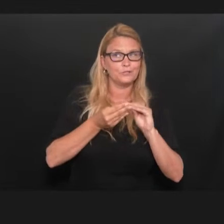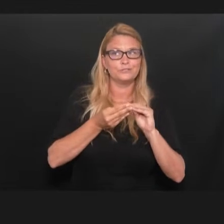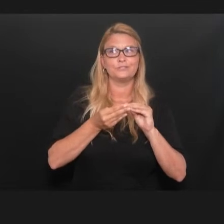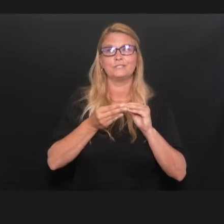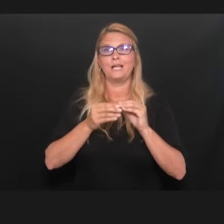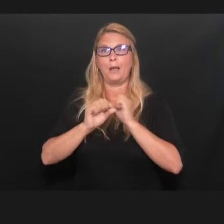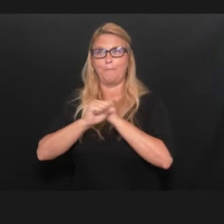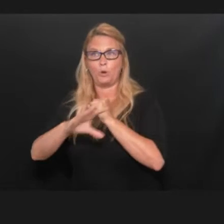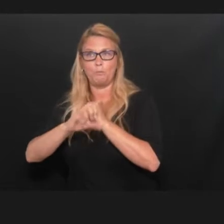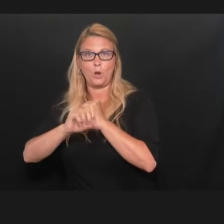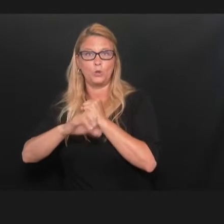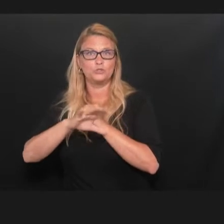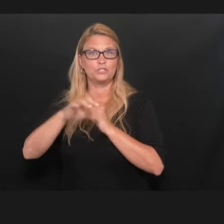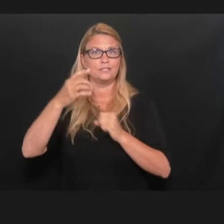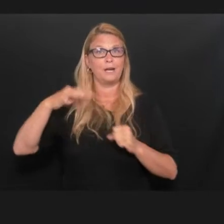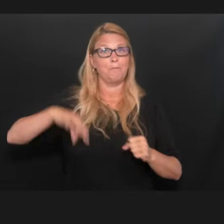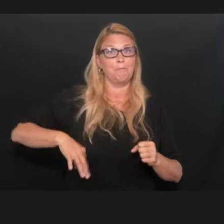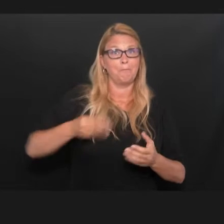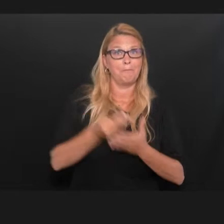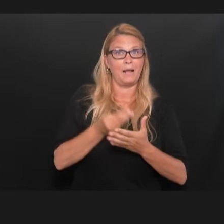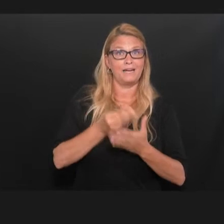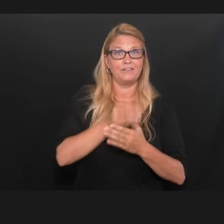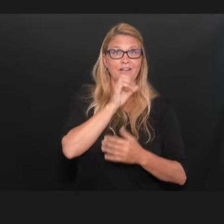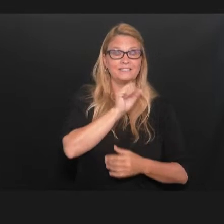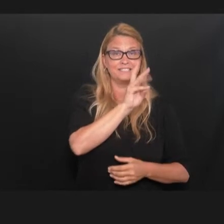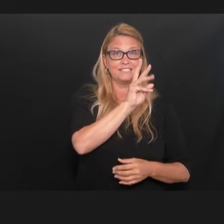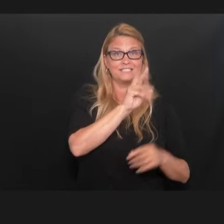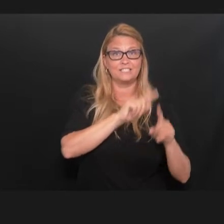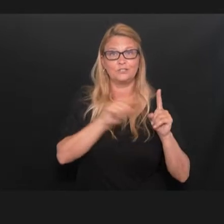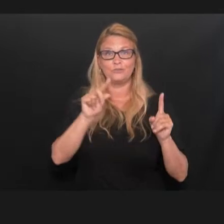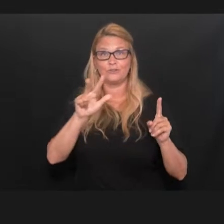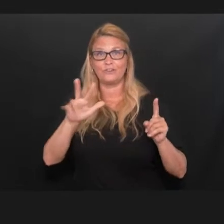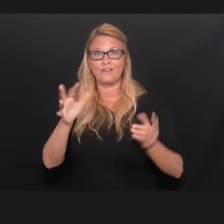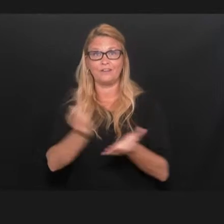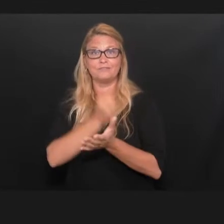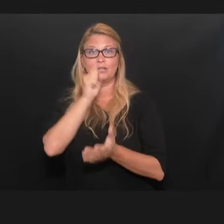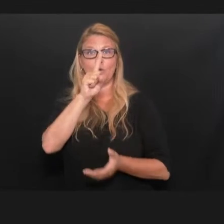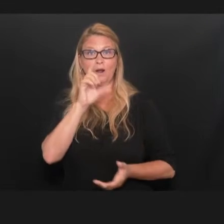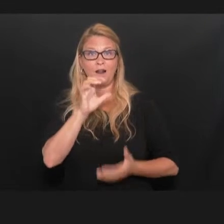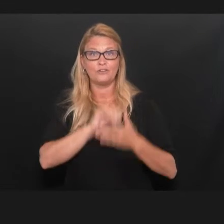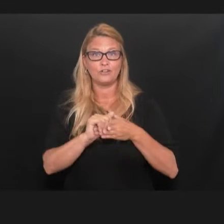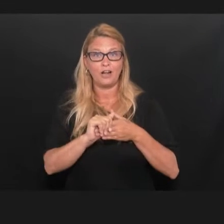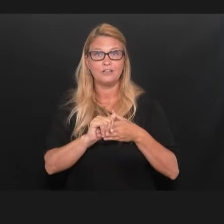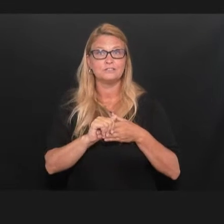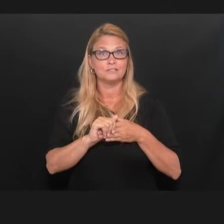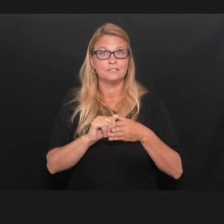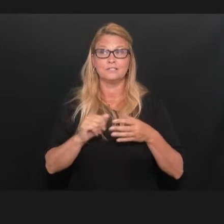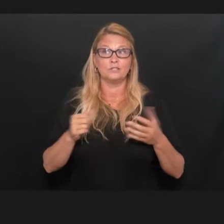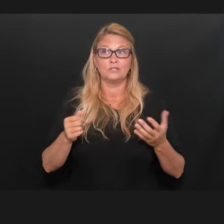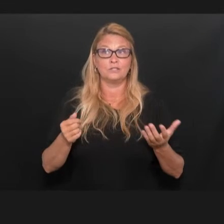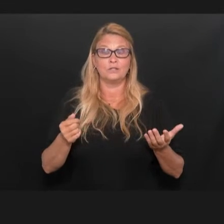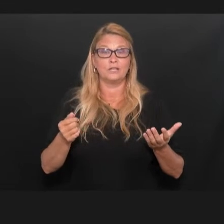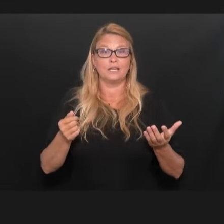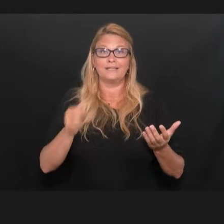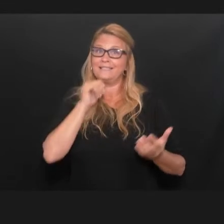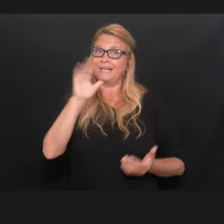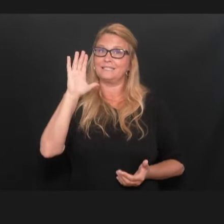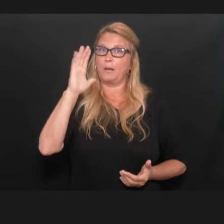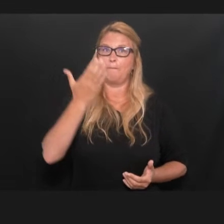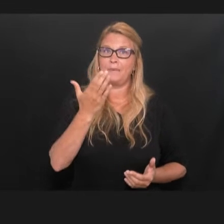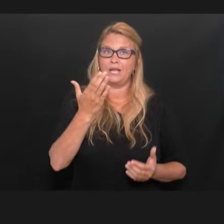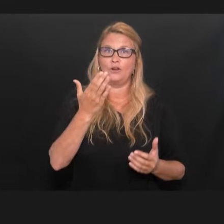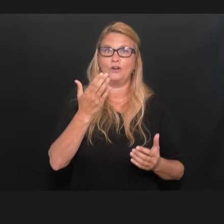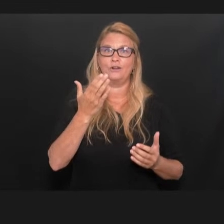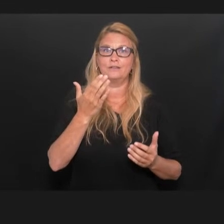for the younger people, the 16 to 35-year-olds getting the $100 was also something that you guys have tried. Doesn't appear that it's moving the needle